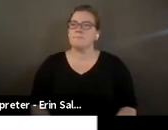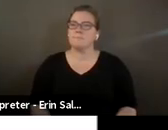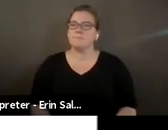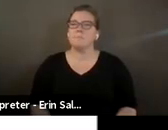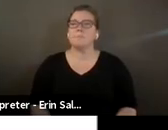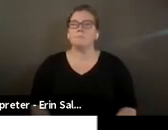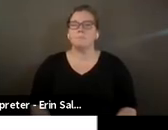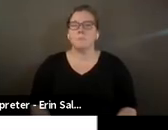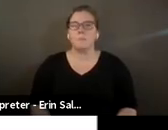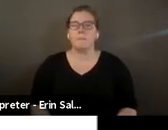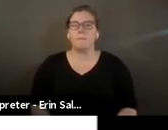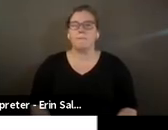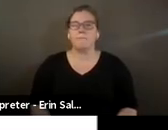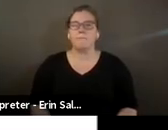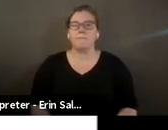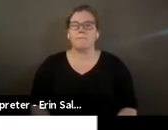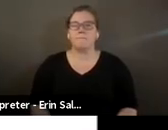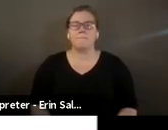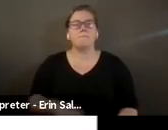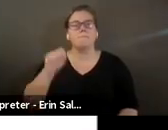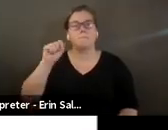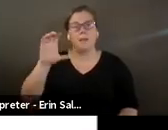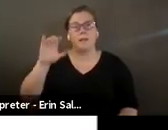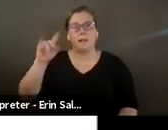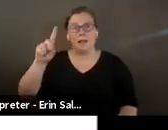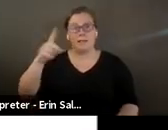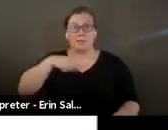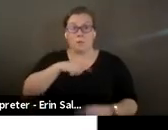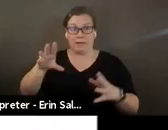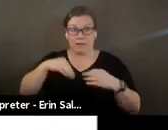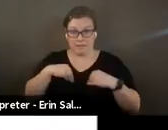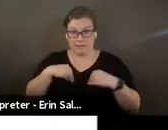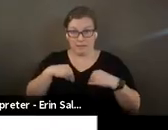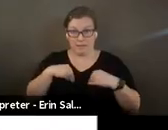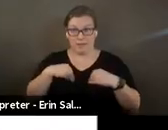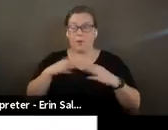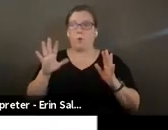types of South Carolina IDs that we will accept